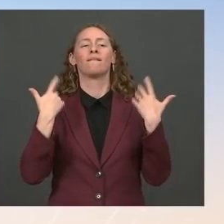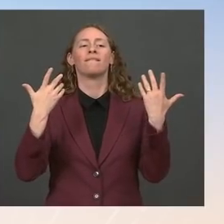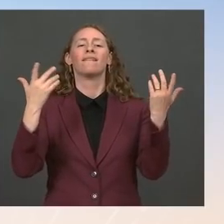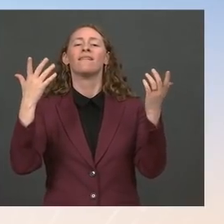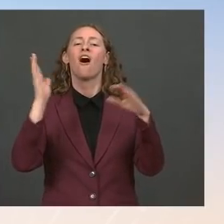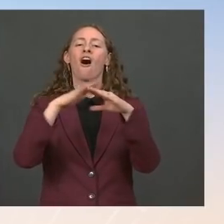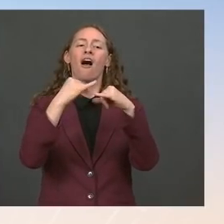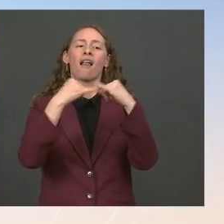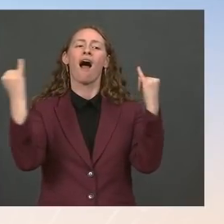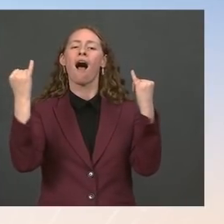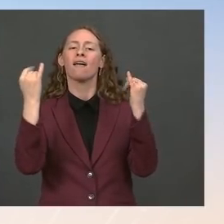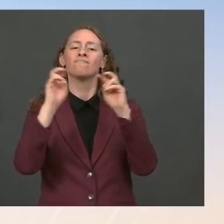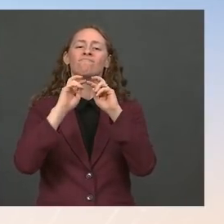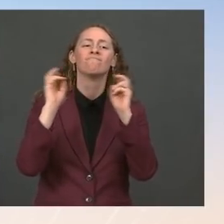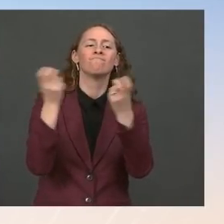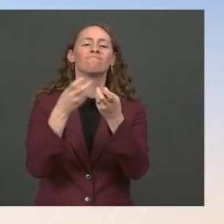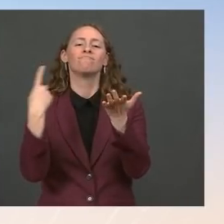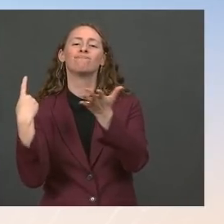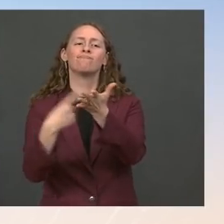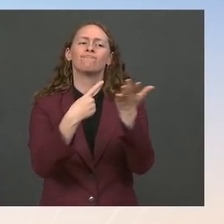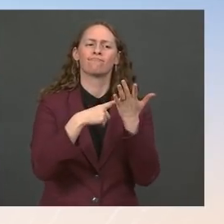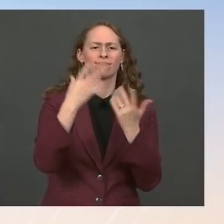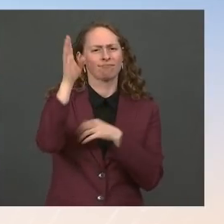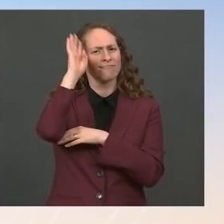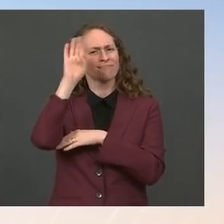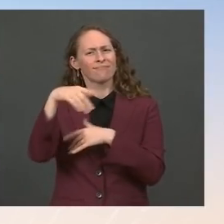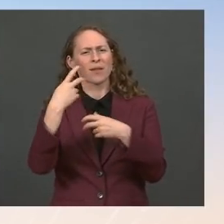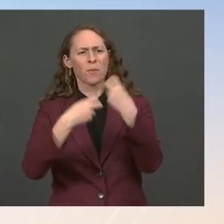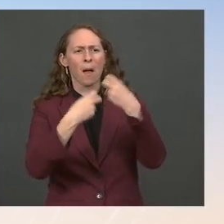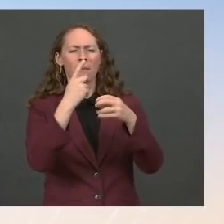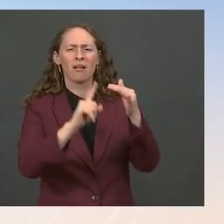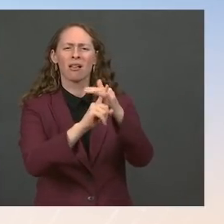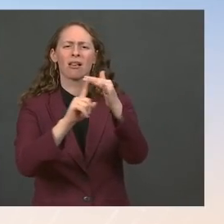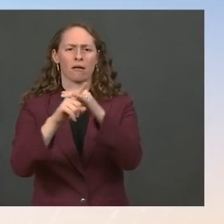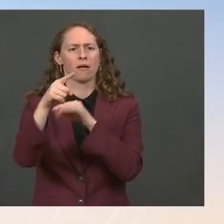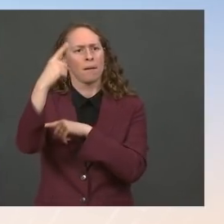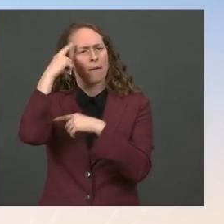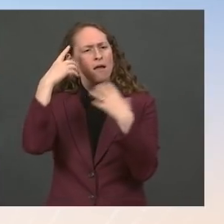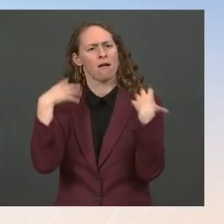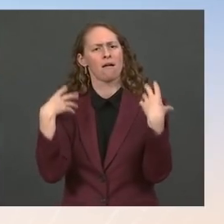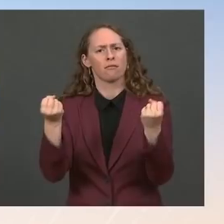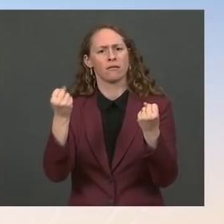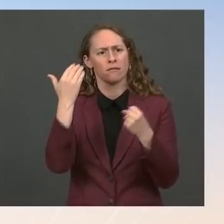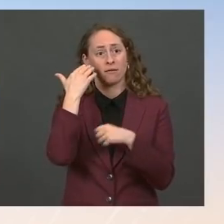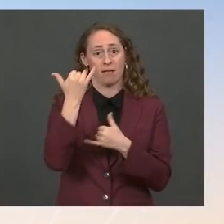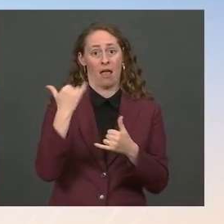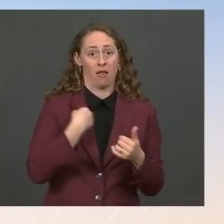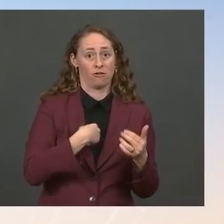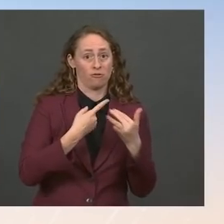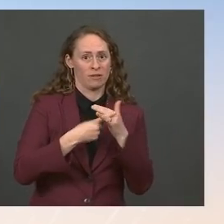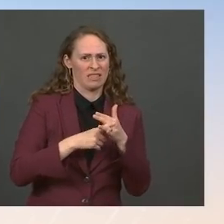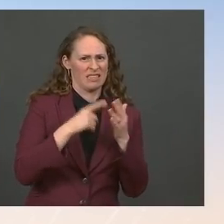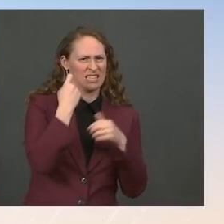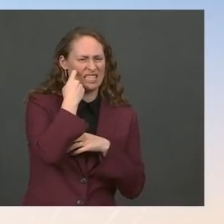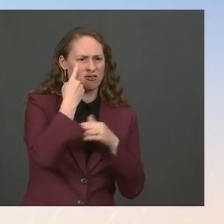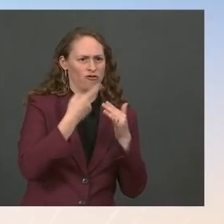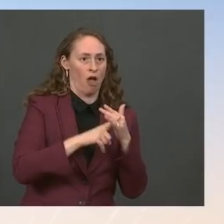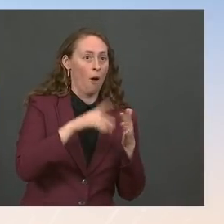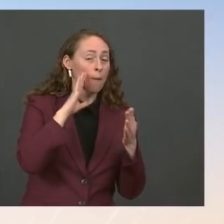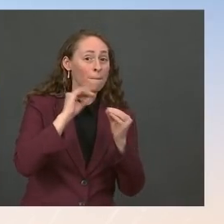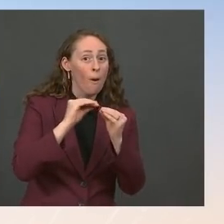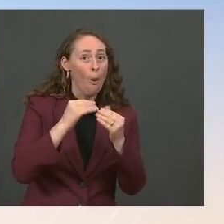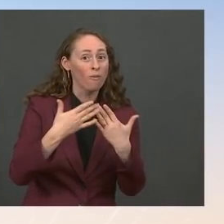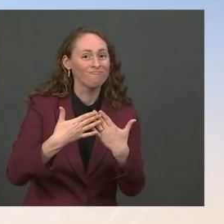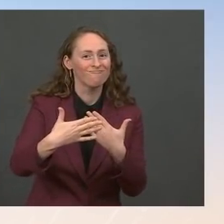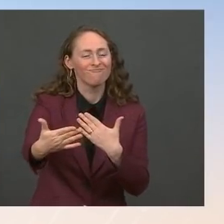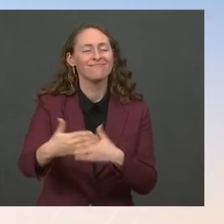identifying solutions to drive mental health action. This is just the beginning of our efforts. Also today, the President's executive